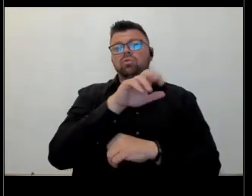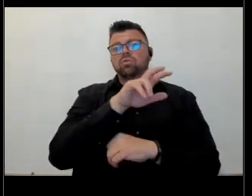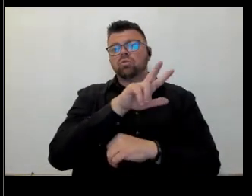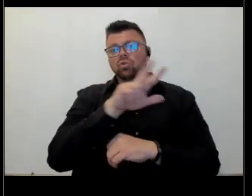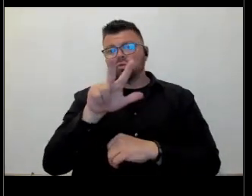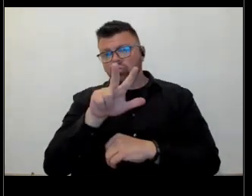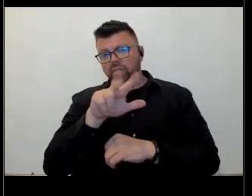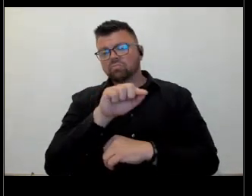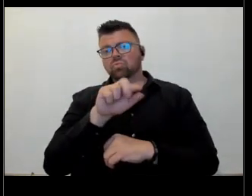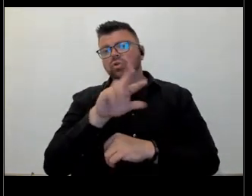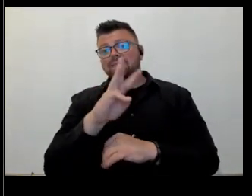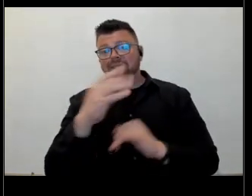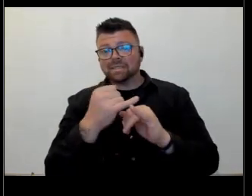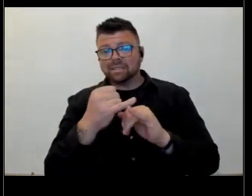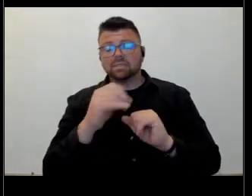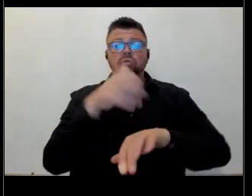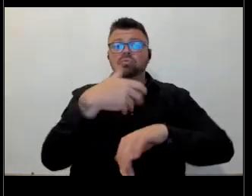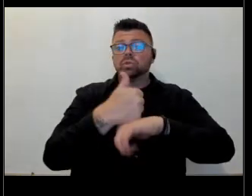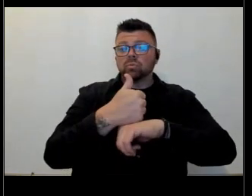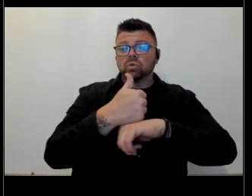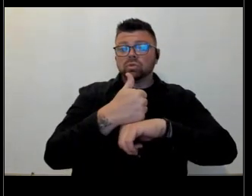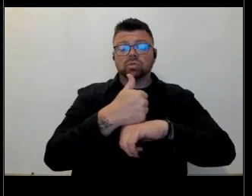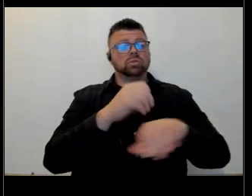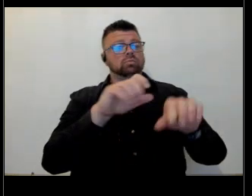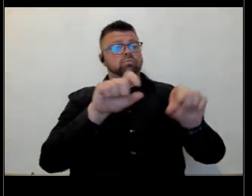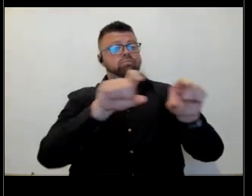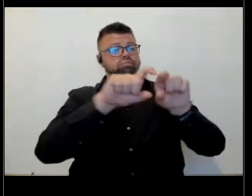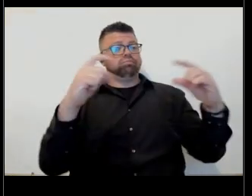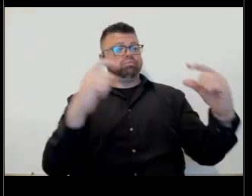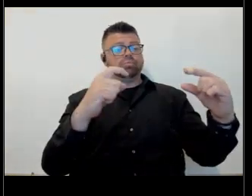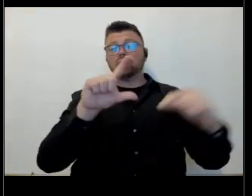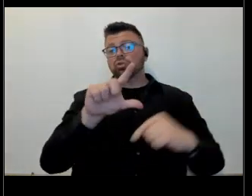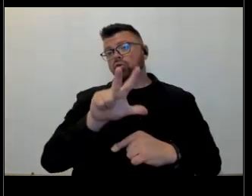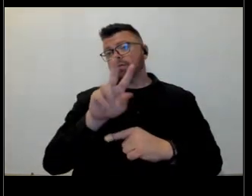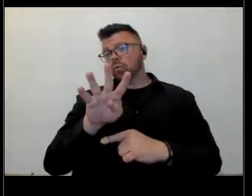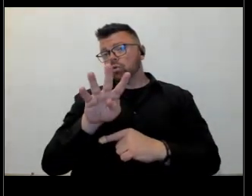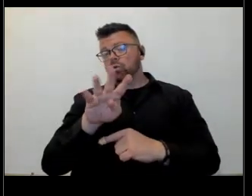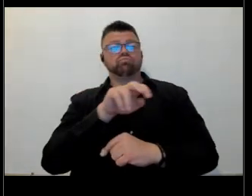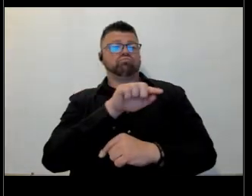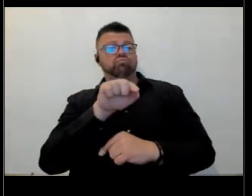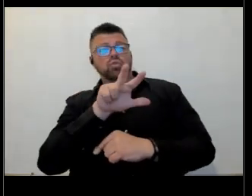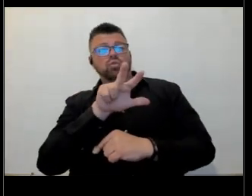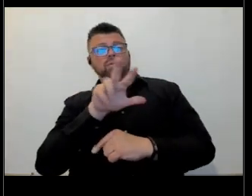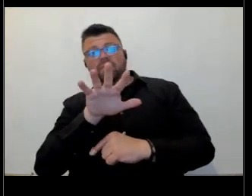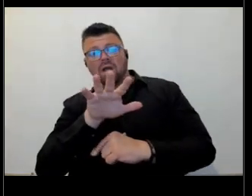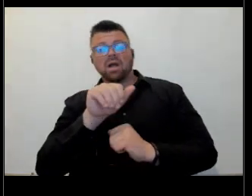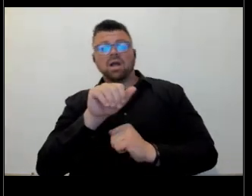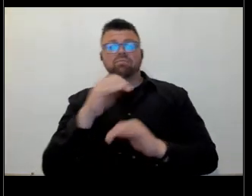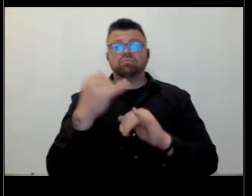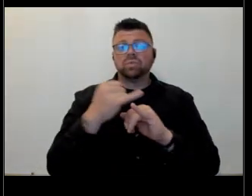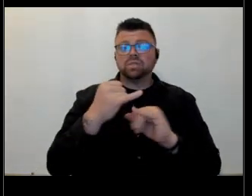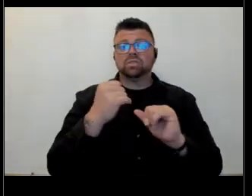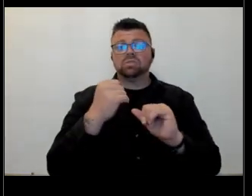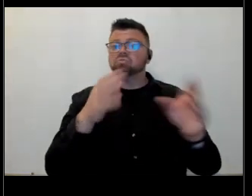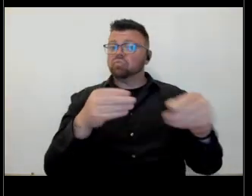but mounting them between 34 and 35 inches is recommended to allow a margin of error.